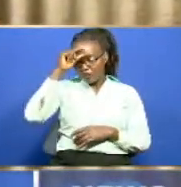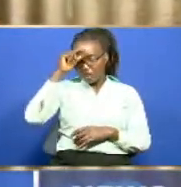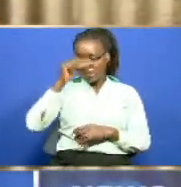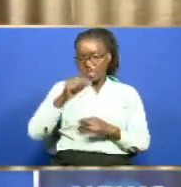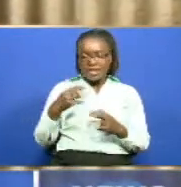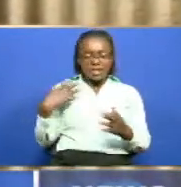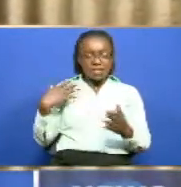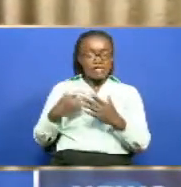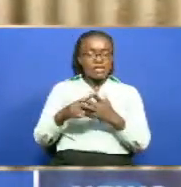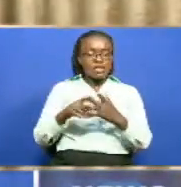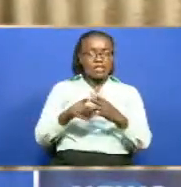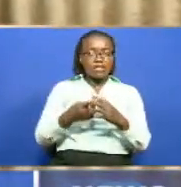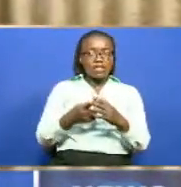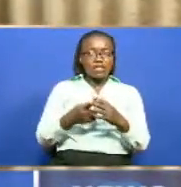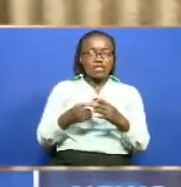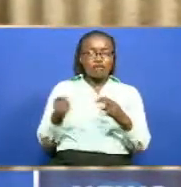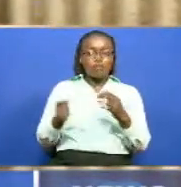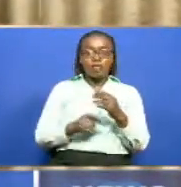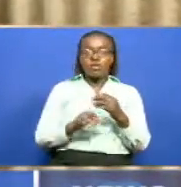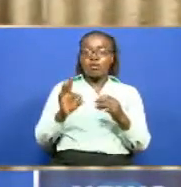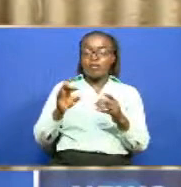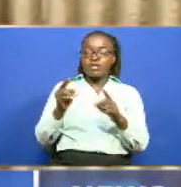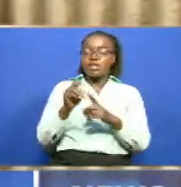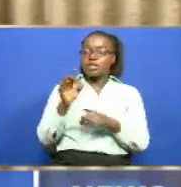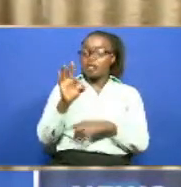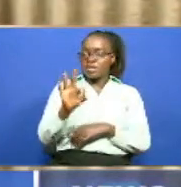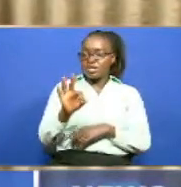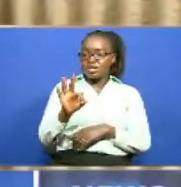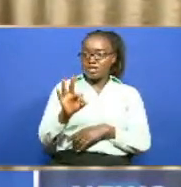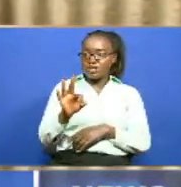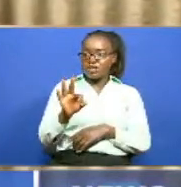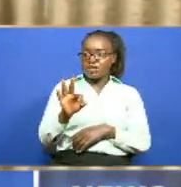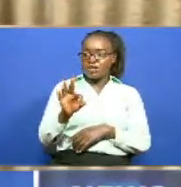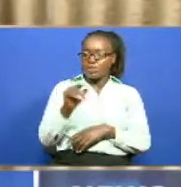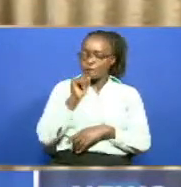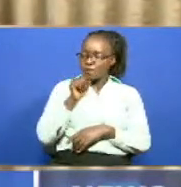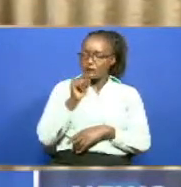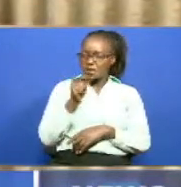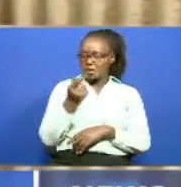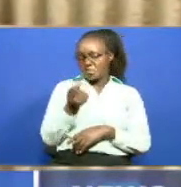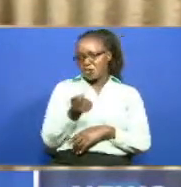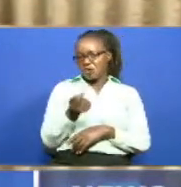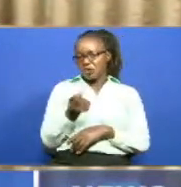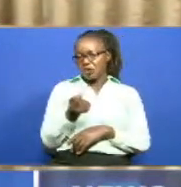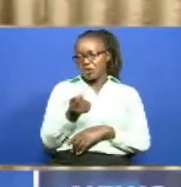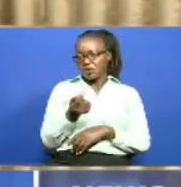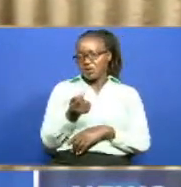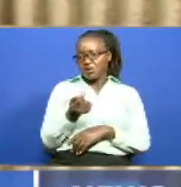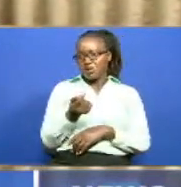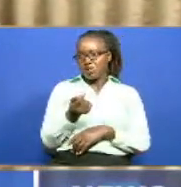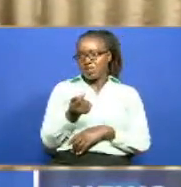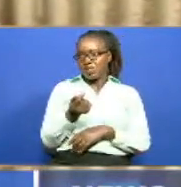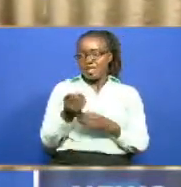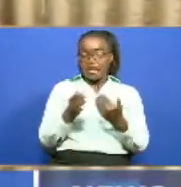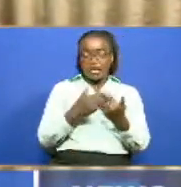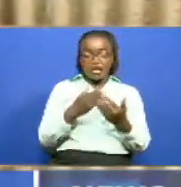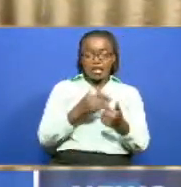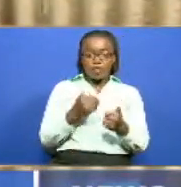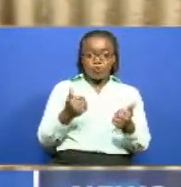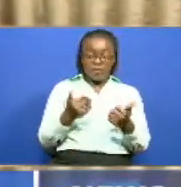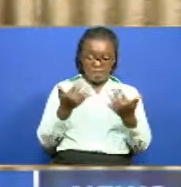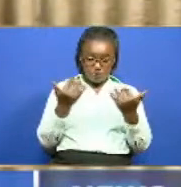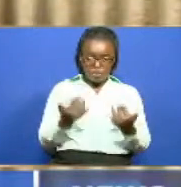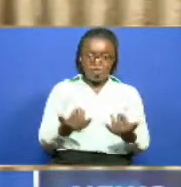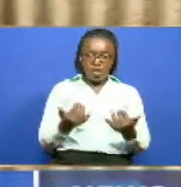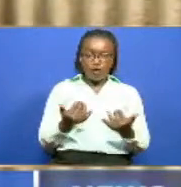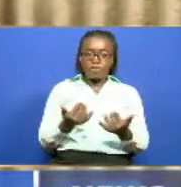they came, that was March 3rd, they were chicks. We've reared them to this point when they are